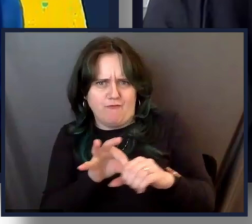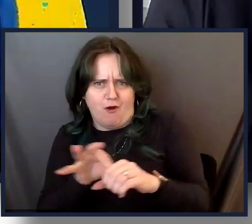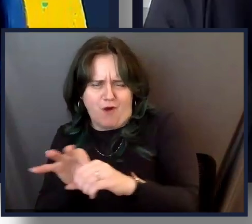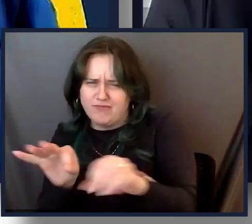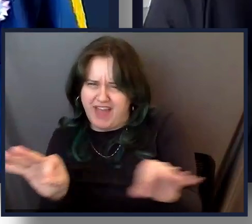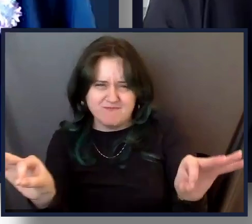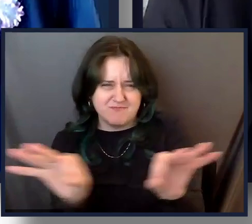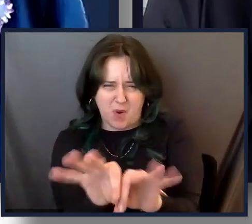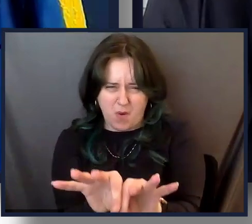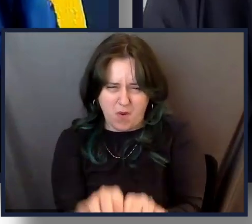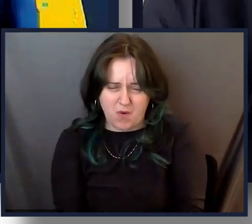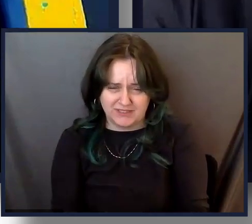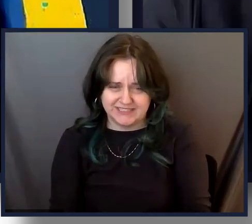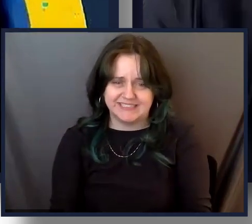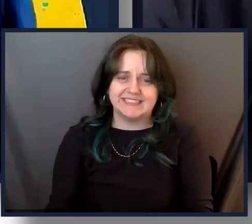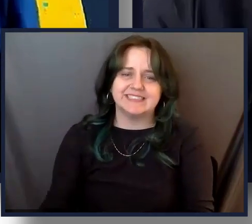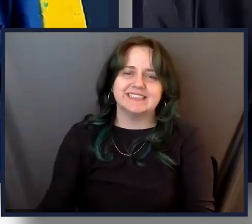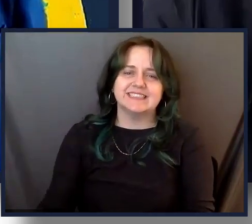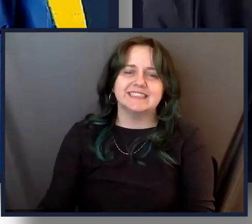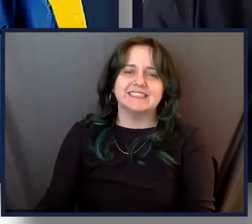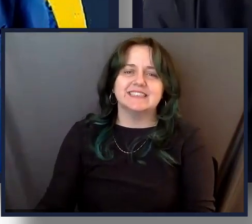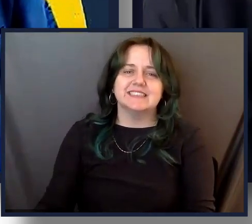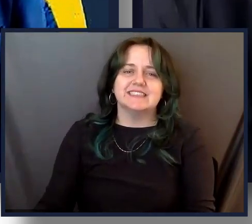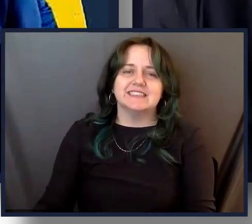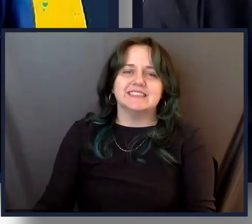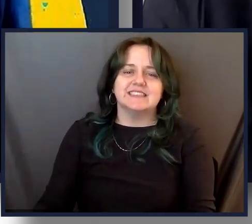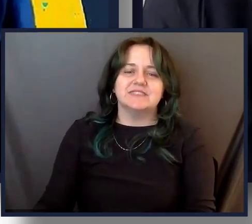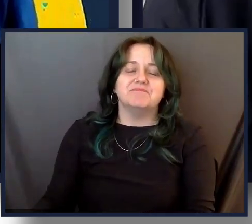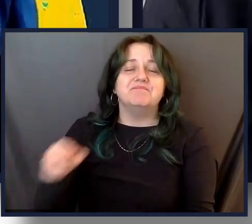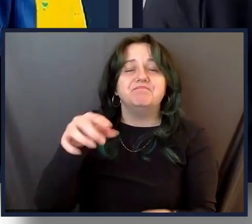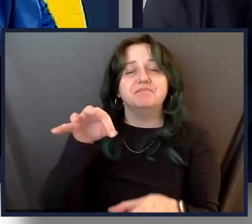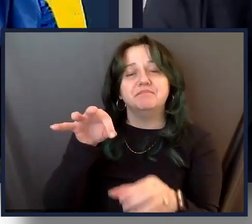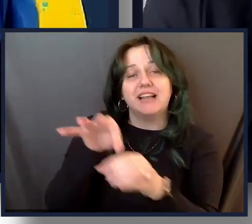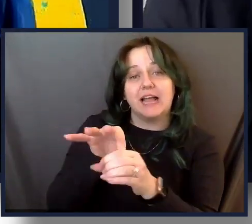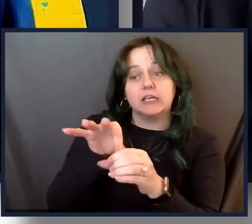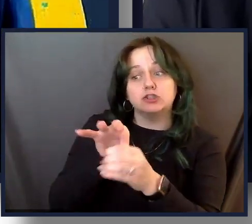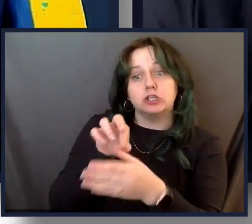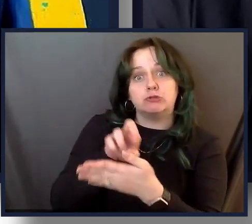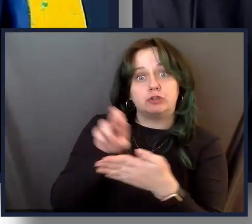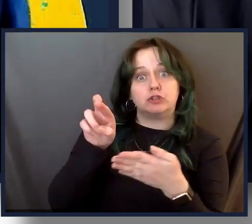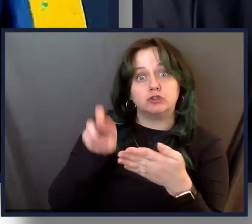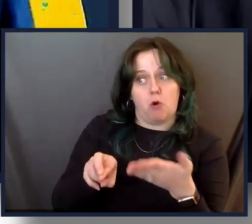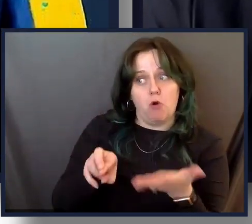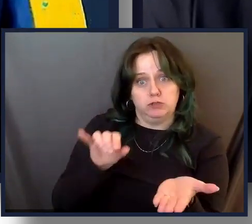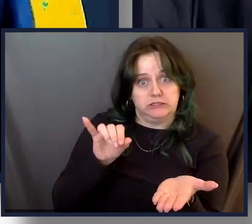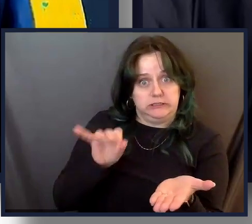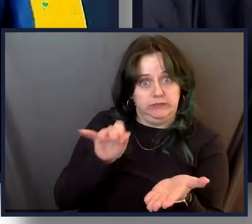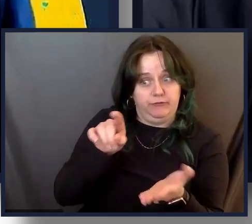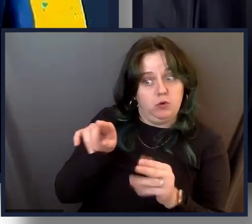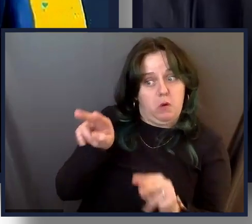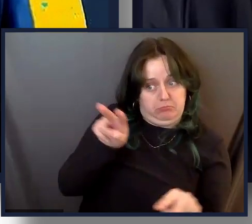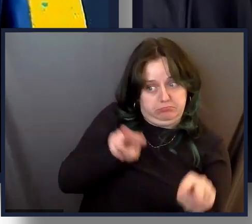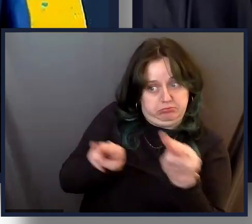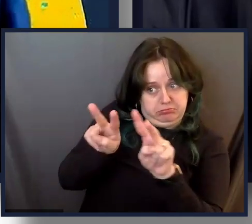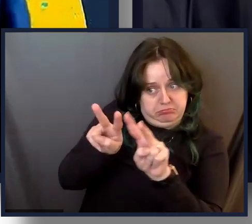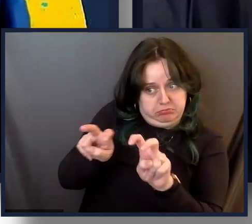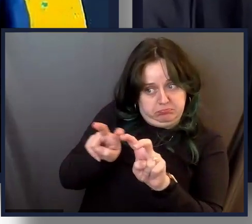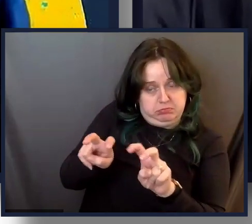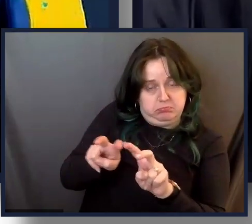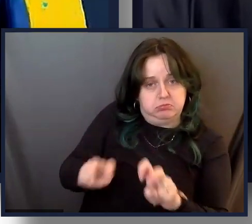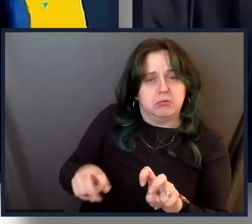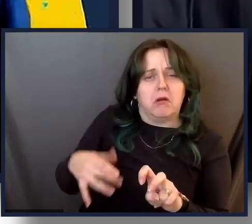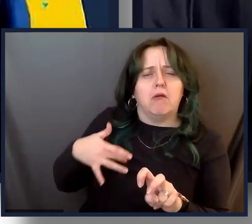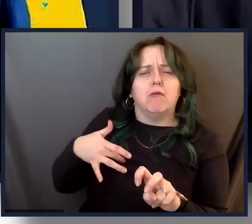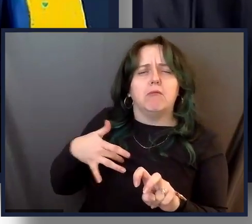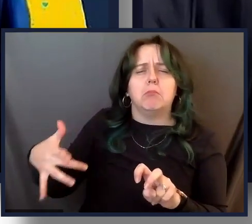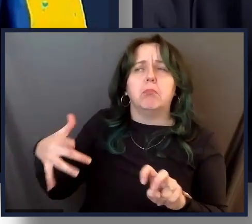at the results of this election, people like to talk about the fact that one of the stories that's